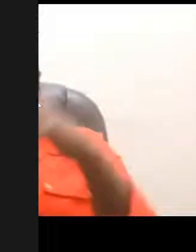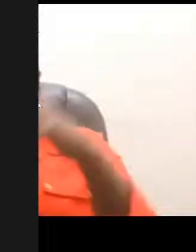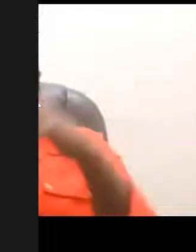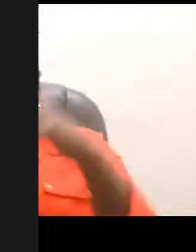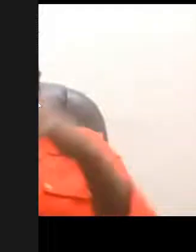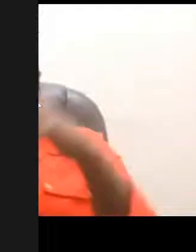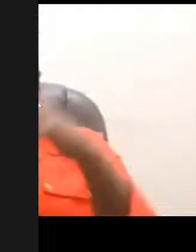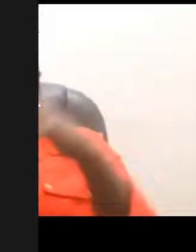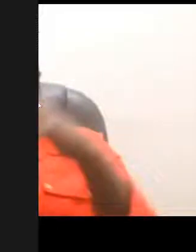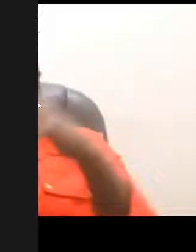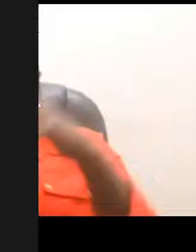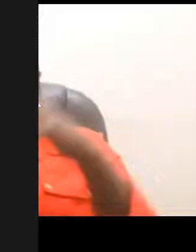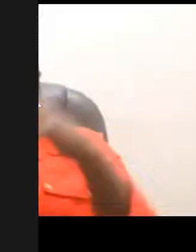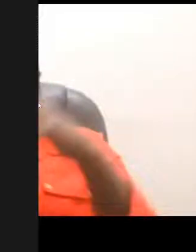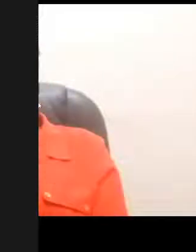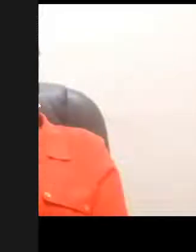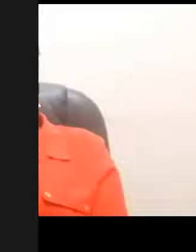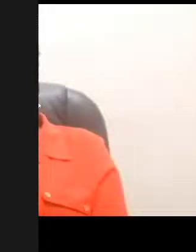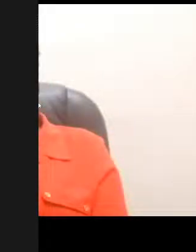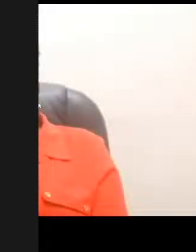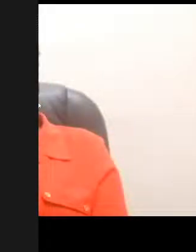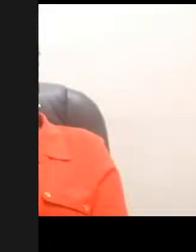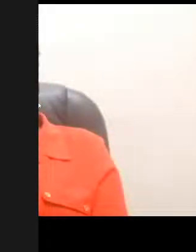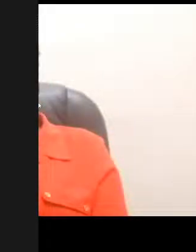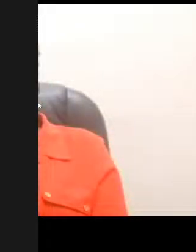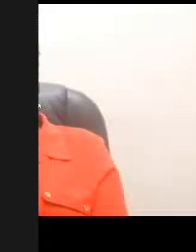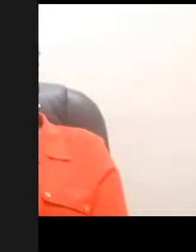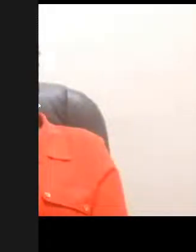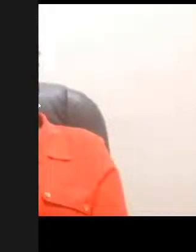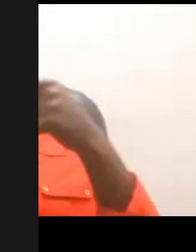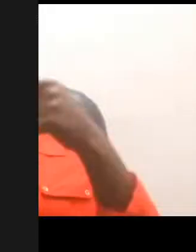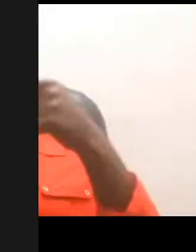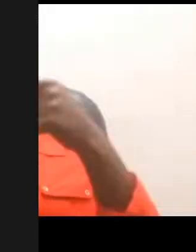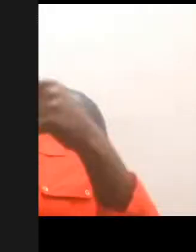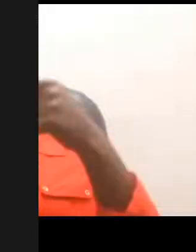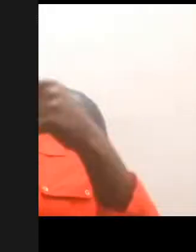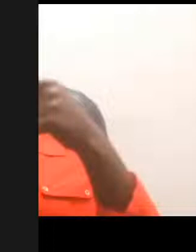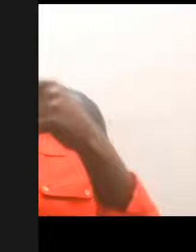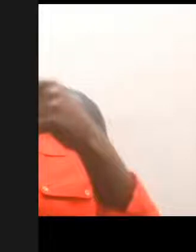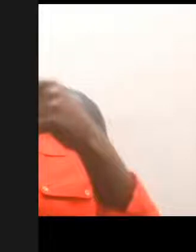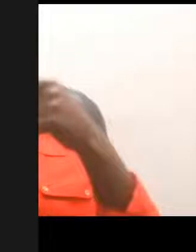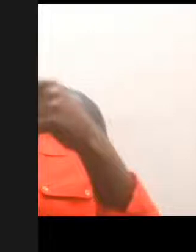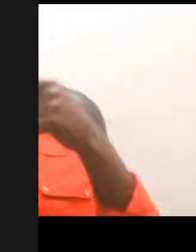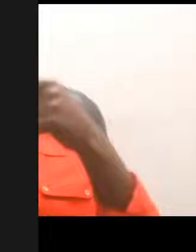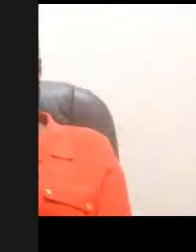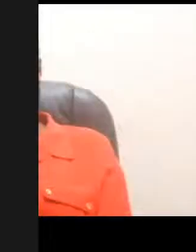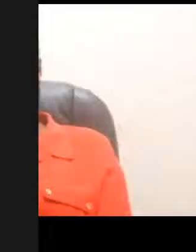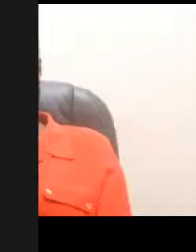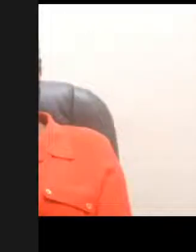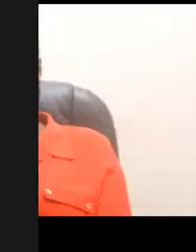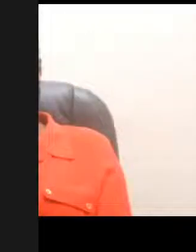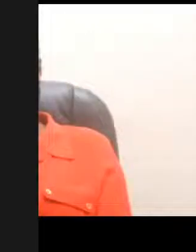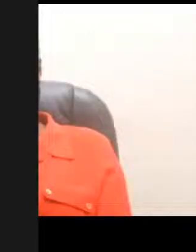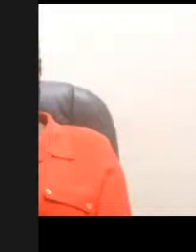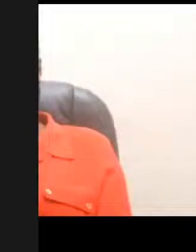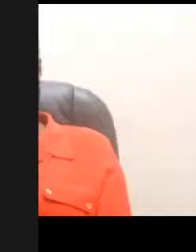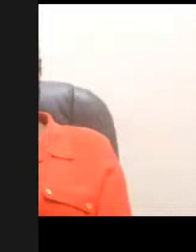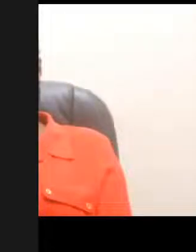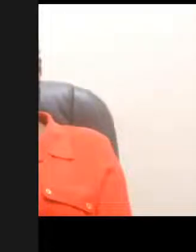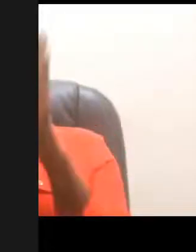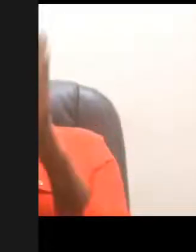my remarks very brief. First of all is to appreciate the CSO Forum organizing